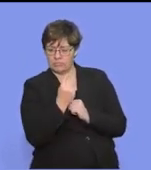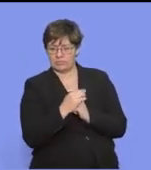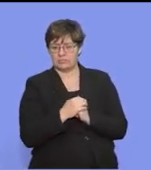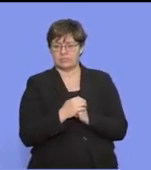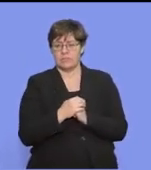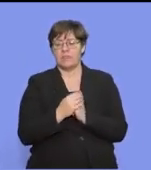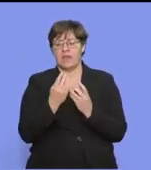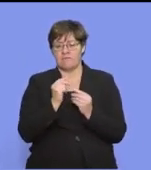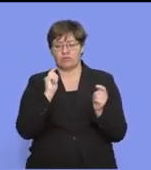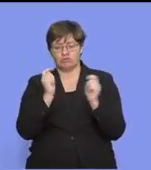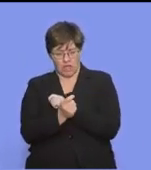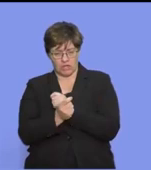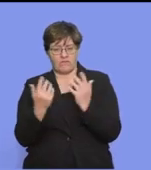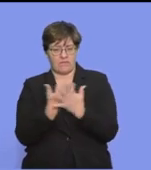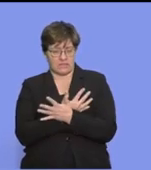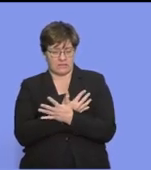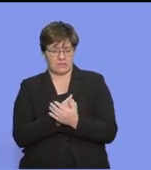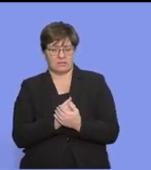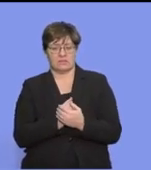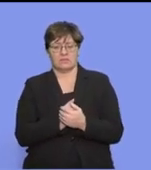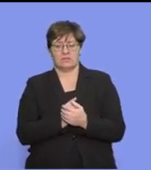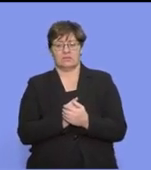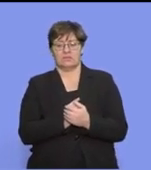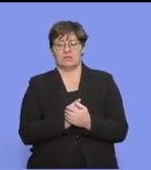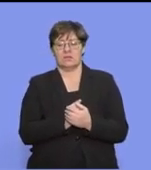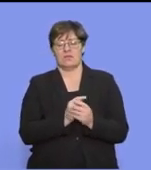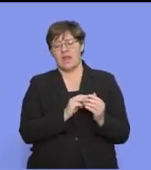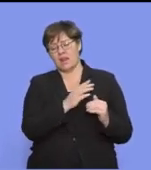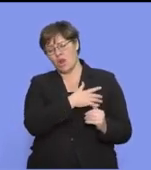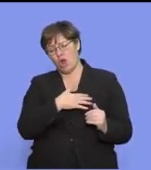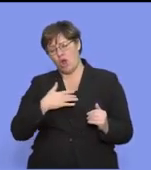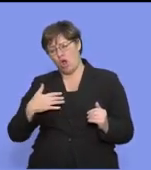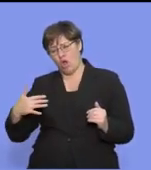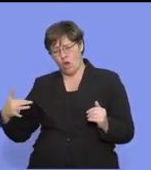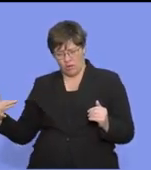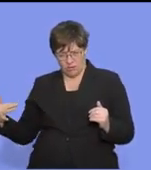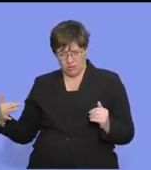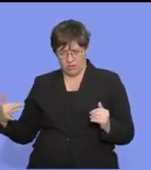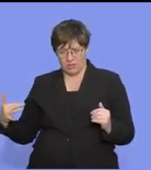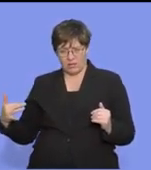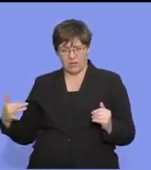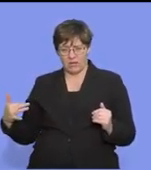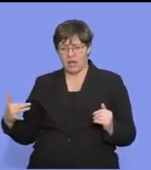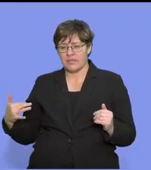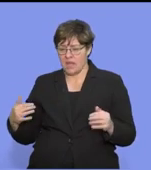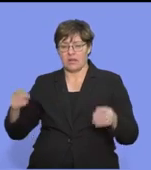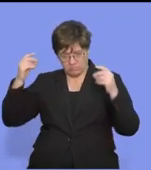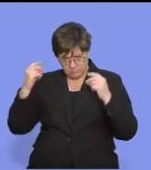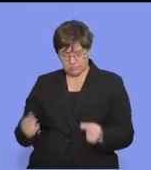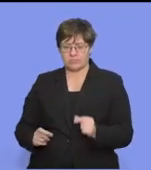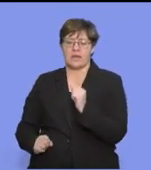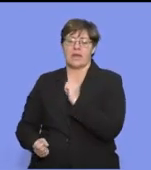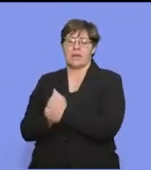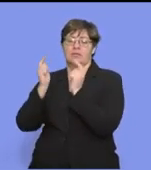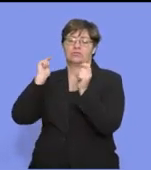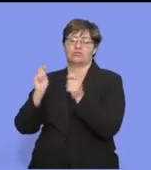So the beaks went from that to this, where they have changed quite rapidly. And then there's long periods of time